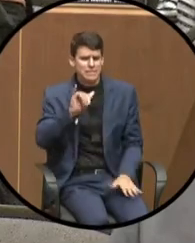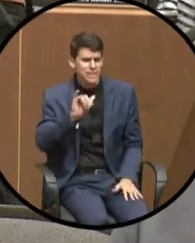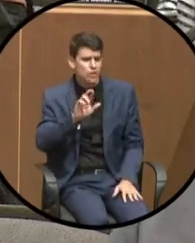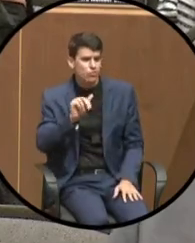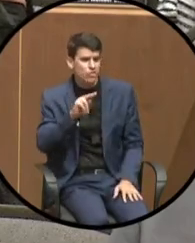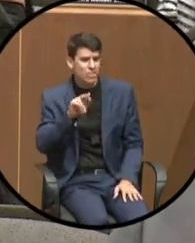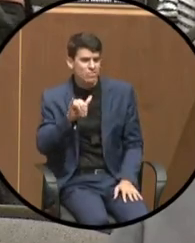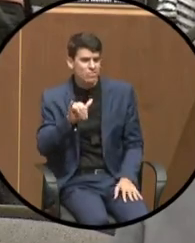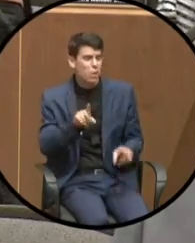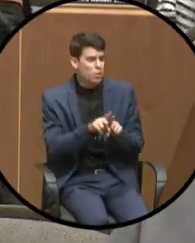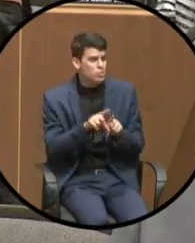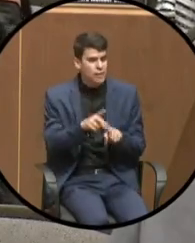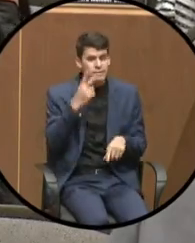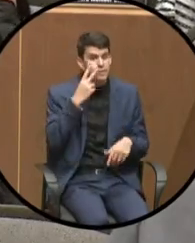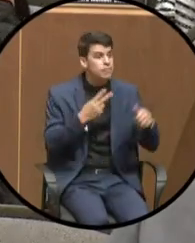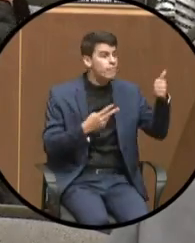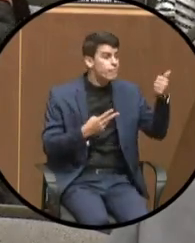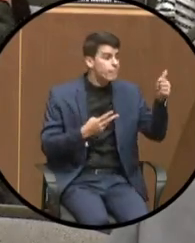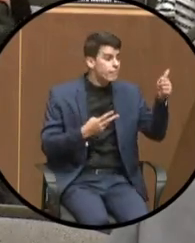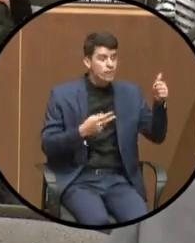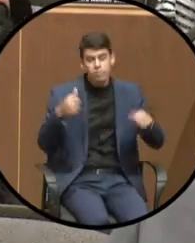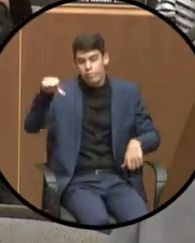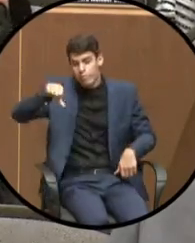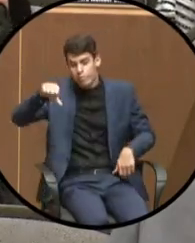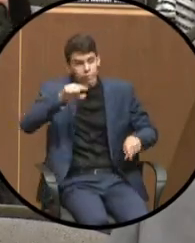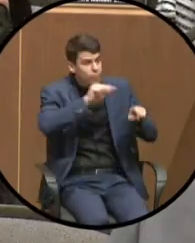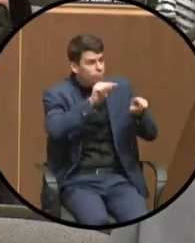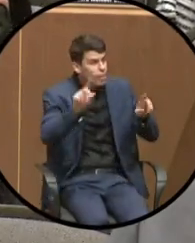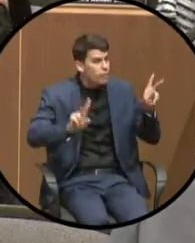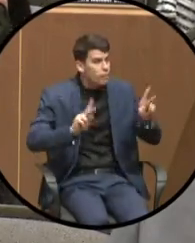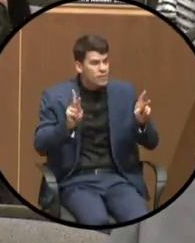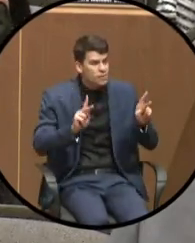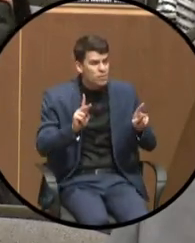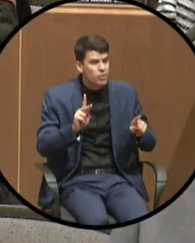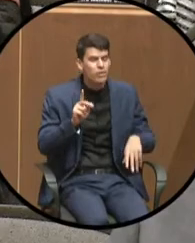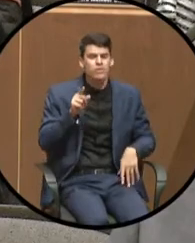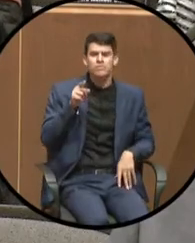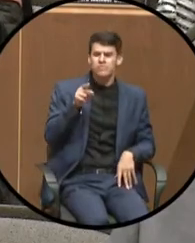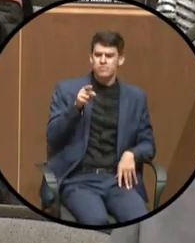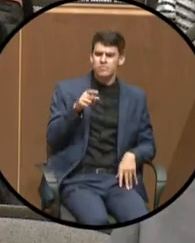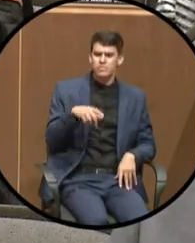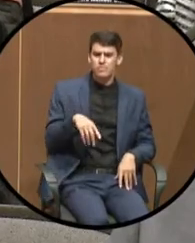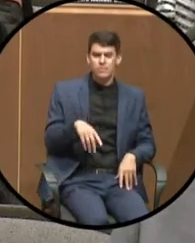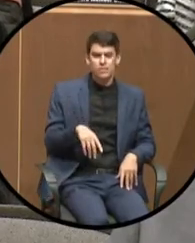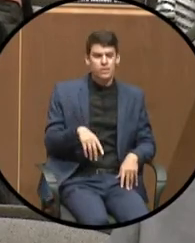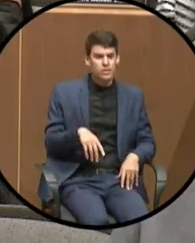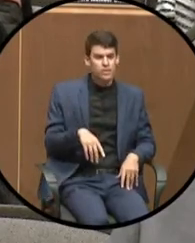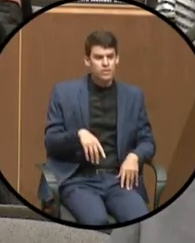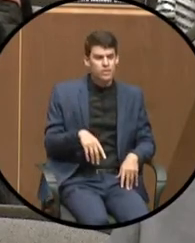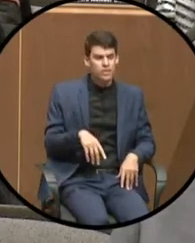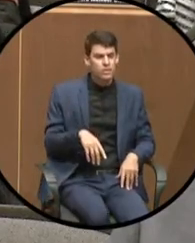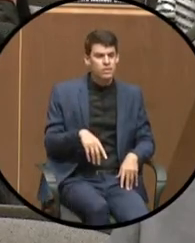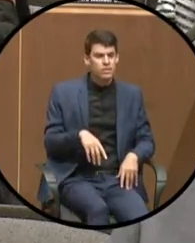lot of thumbs up and downs in response to the public comments. In ancient Roman times, a thumbs down from the